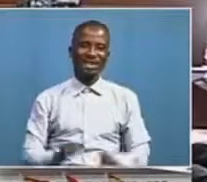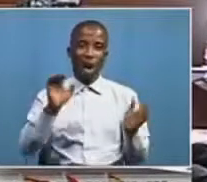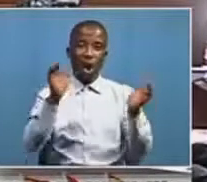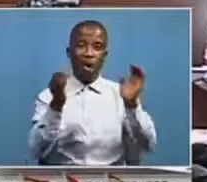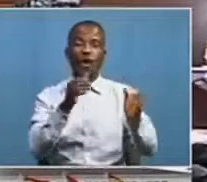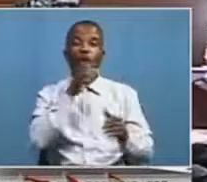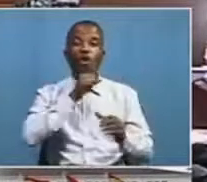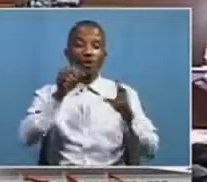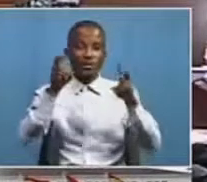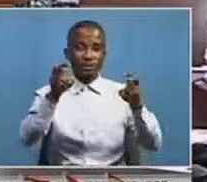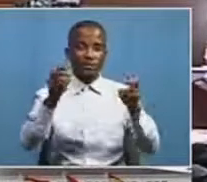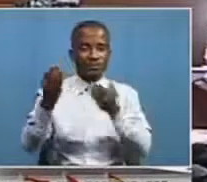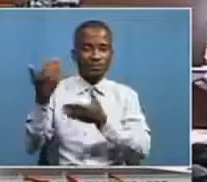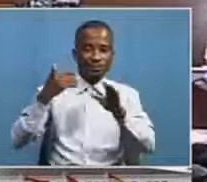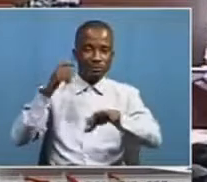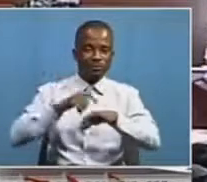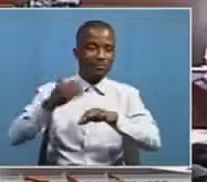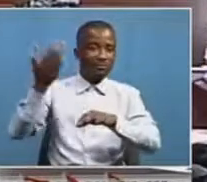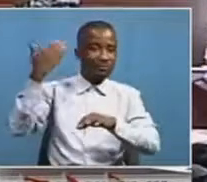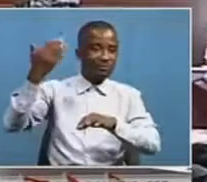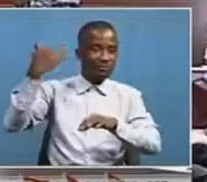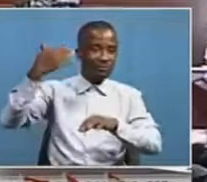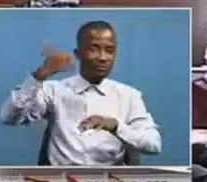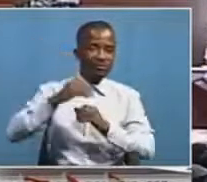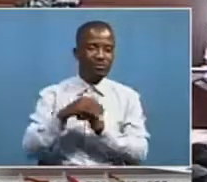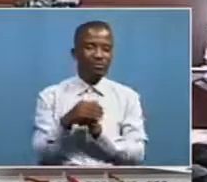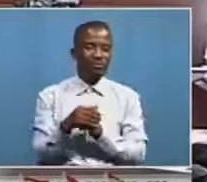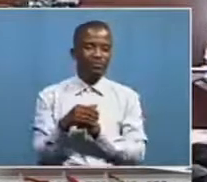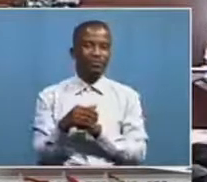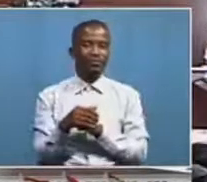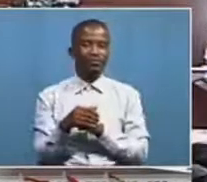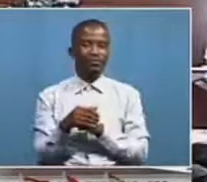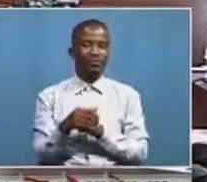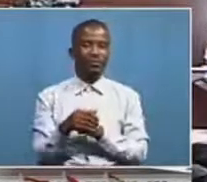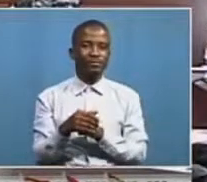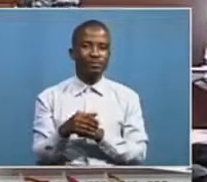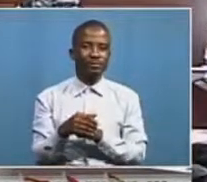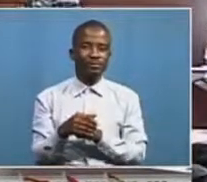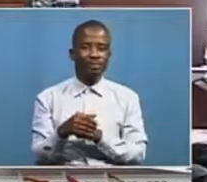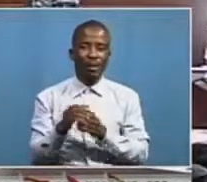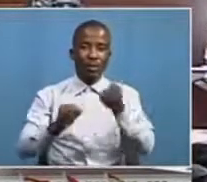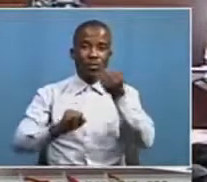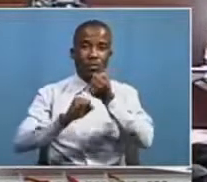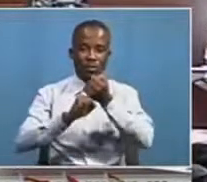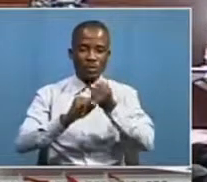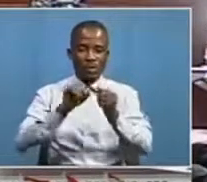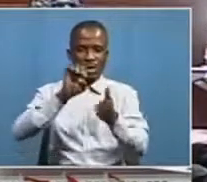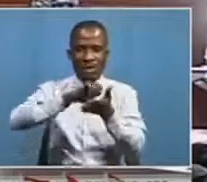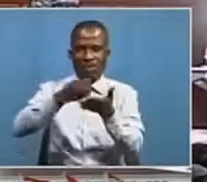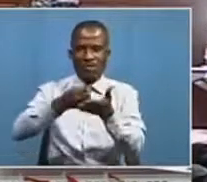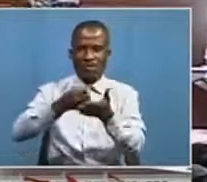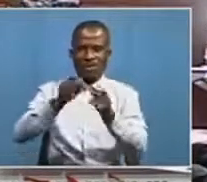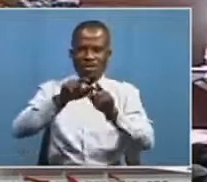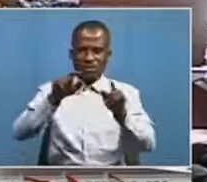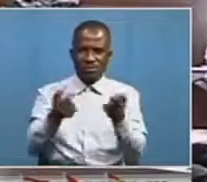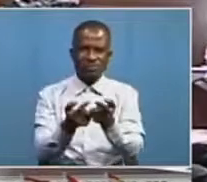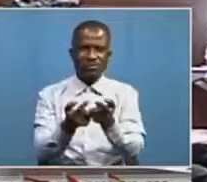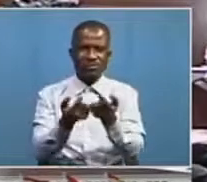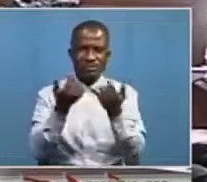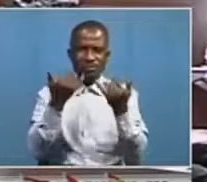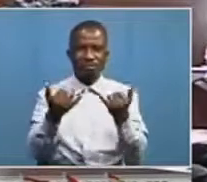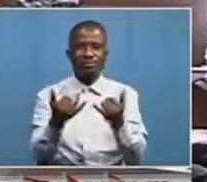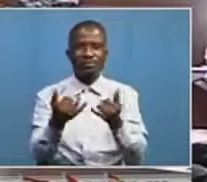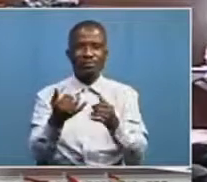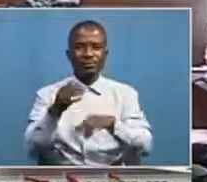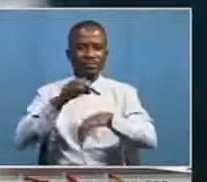1982-83, 2 Ghana report, page 1215. The above pleading was supported by the evidence of PW and Mr. Siedun